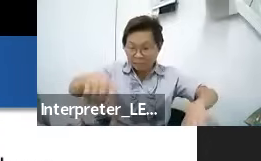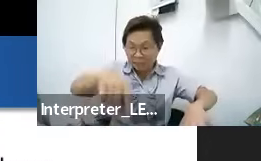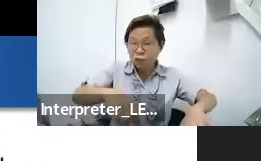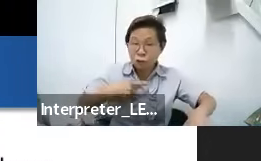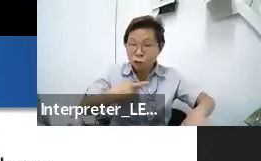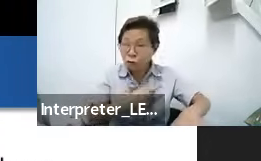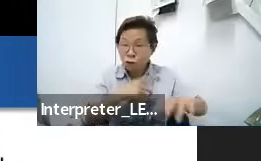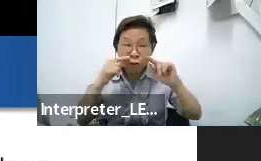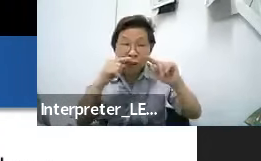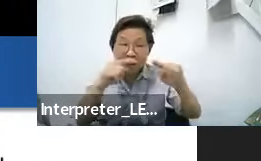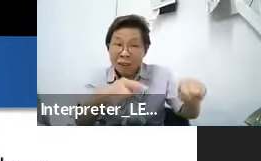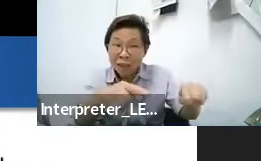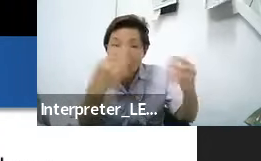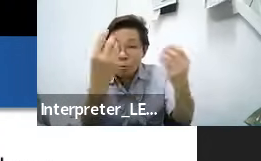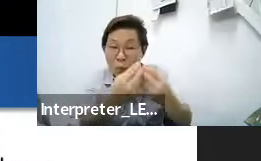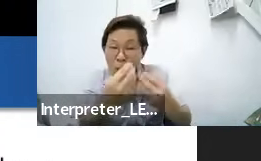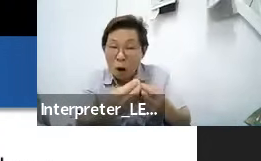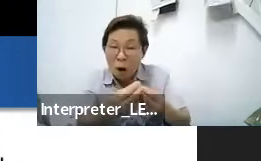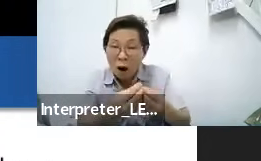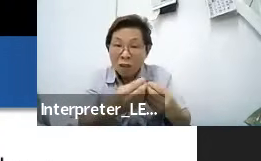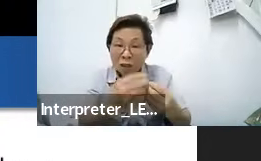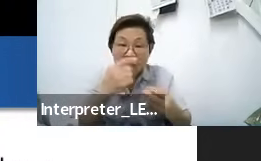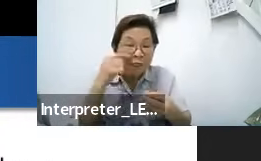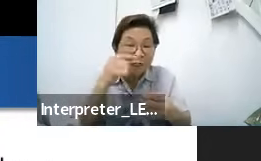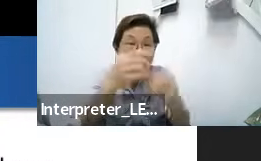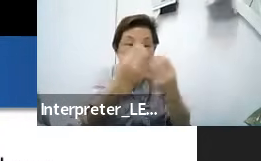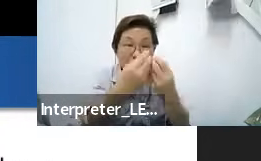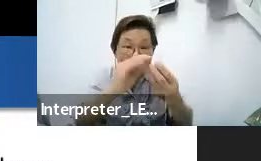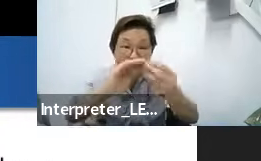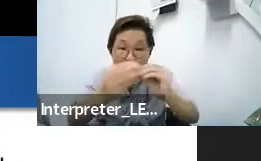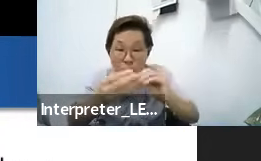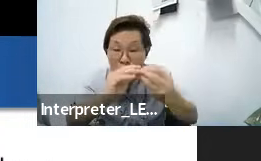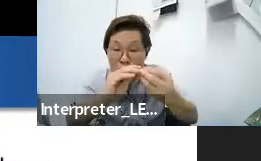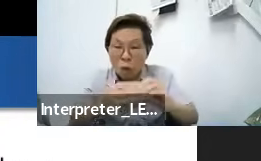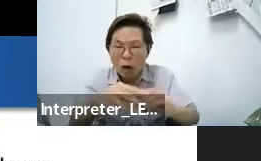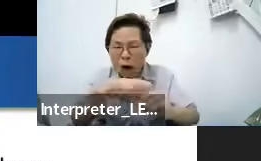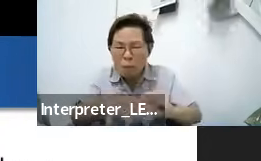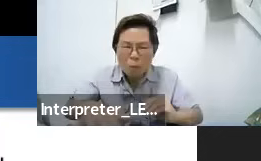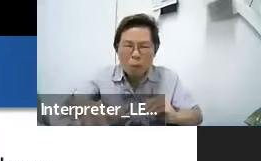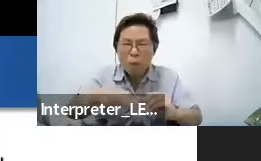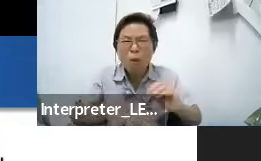of numbers floating around. So there's an estimated